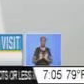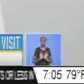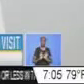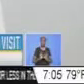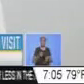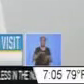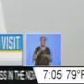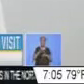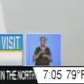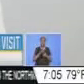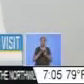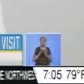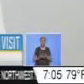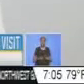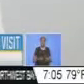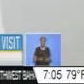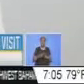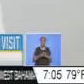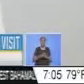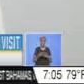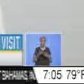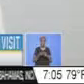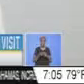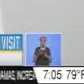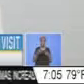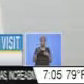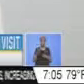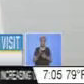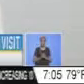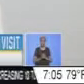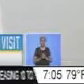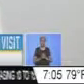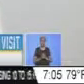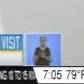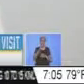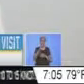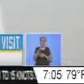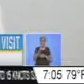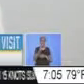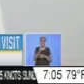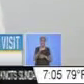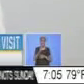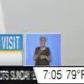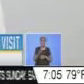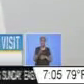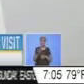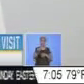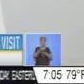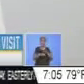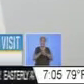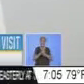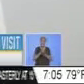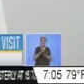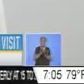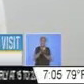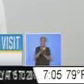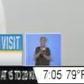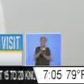operations are starting to resume. The Marsh Harbor International Airport is expected